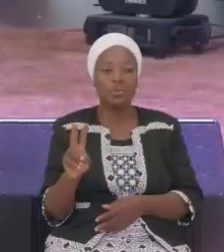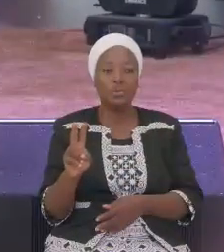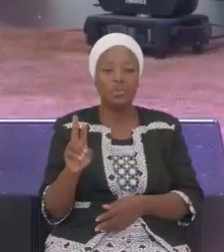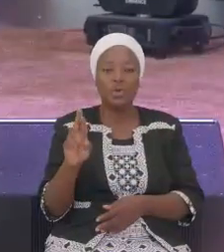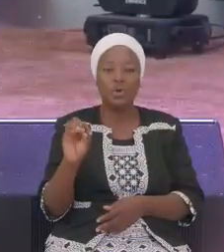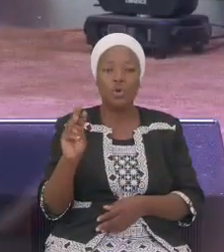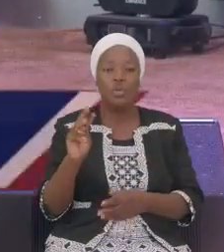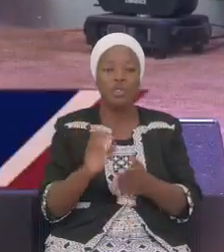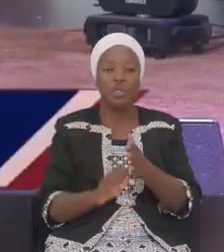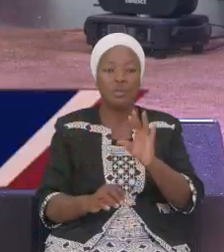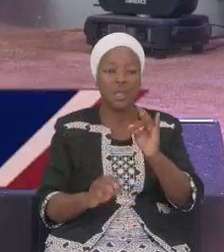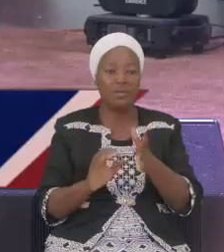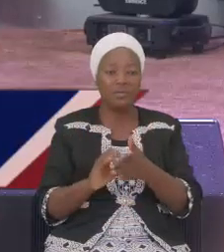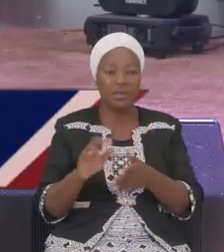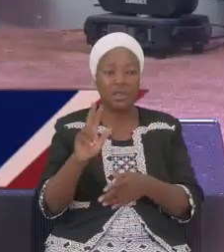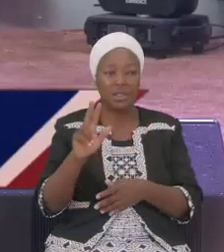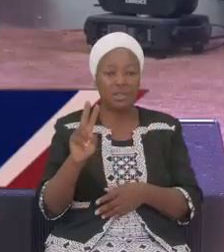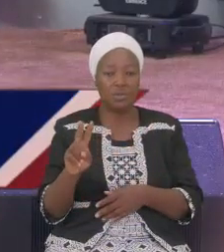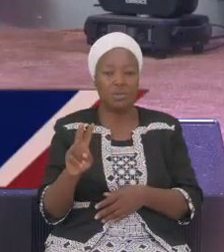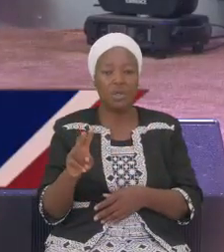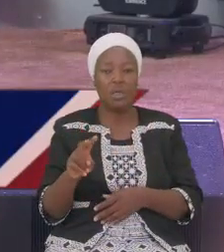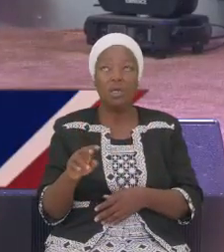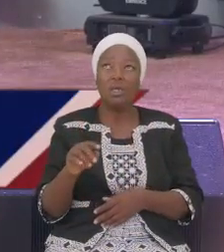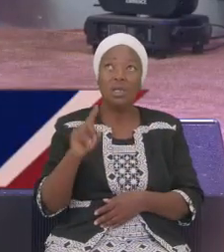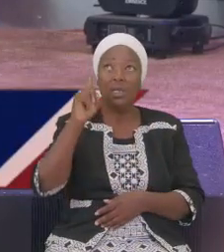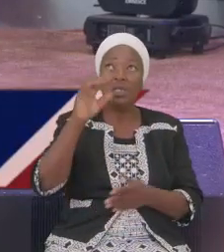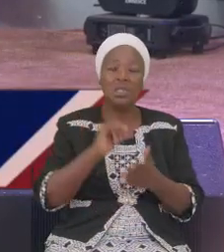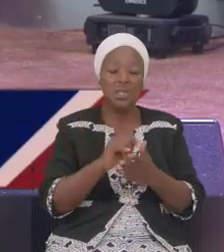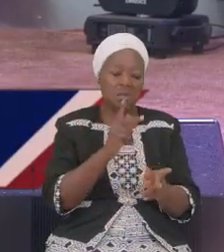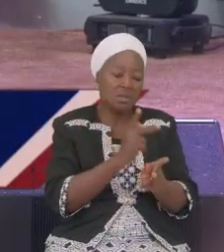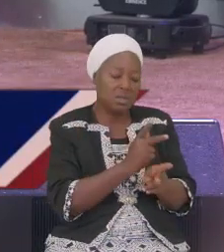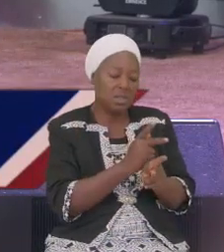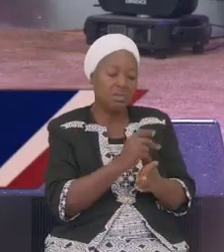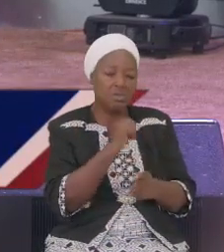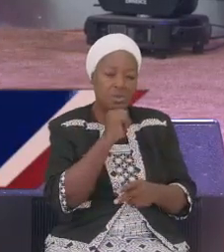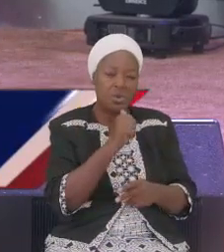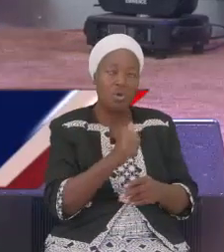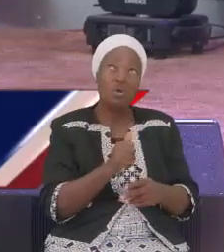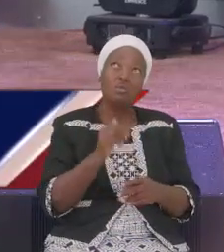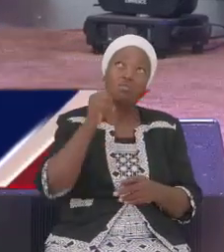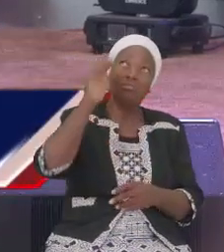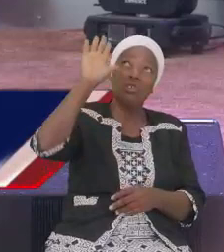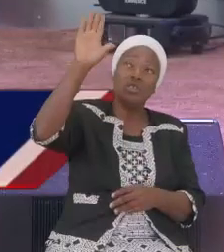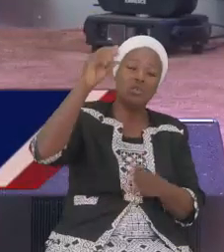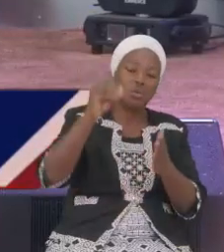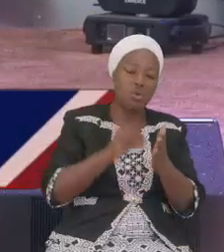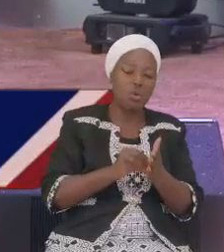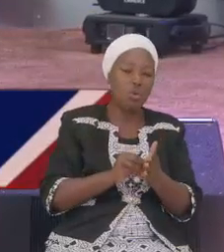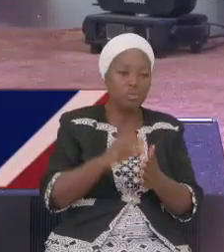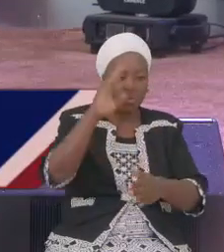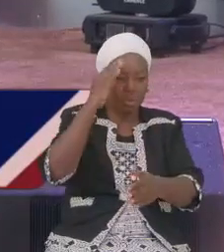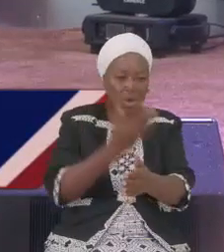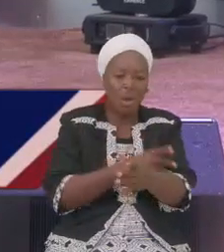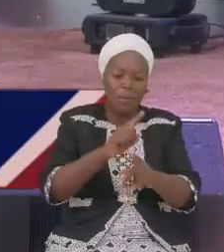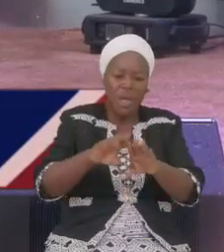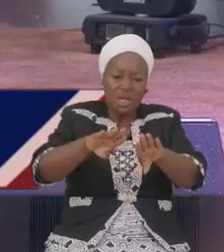32, he that spared not his own son, but delivered him up for